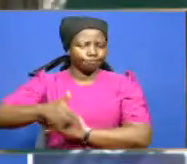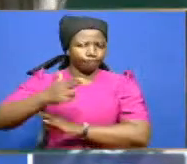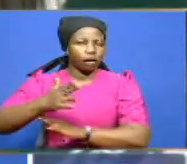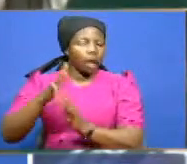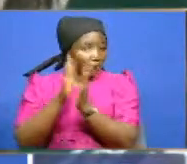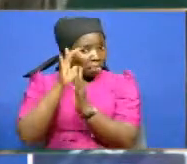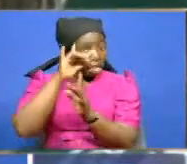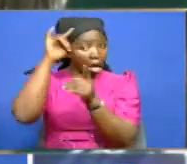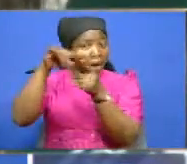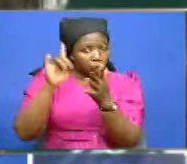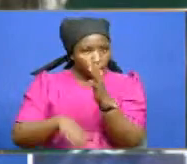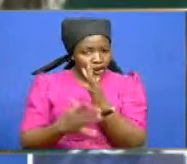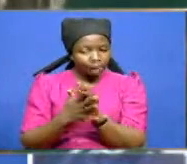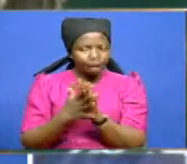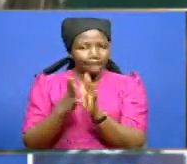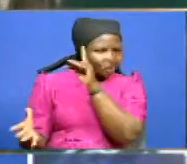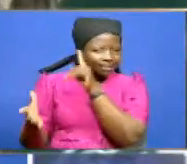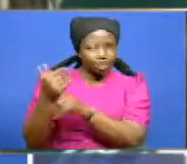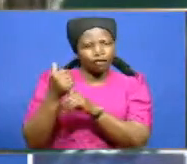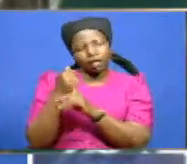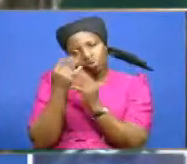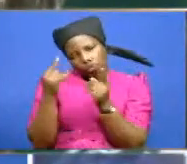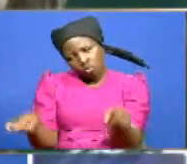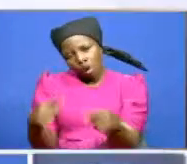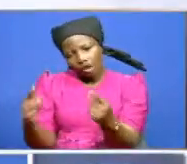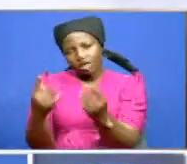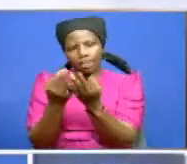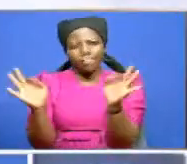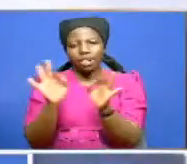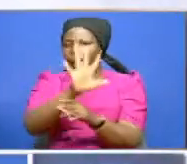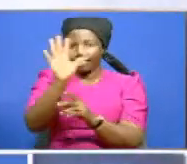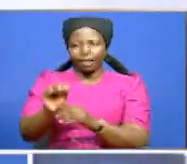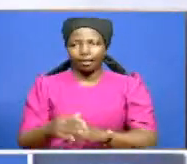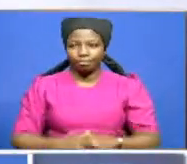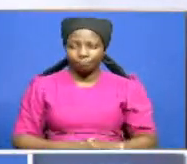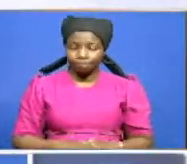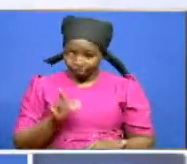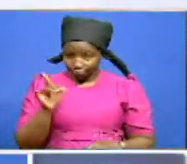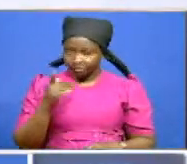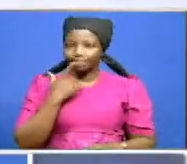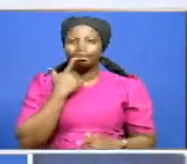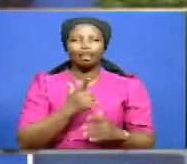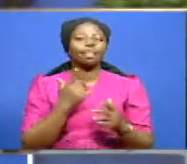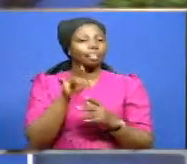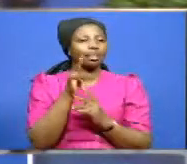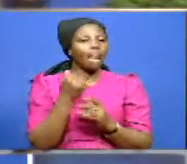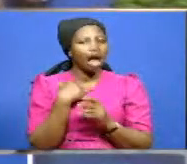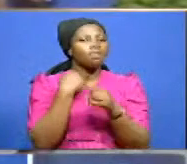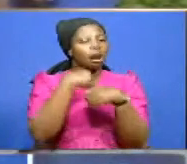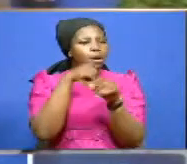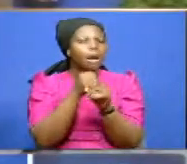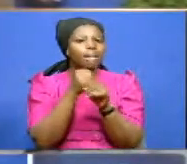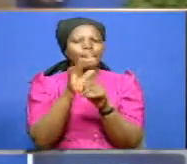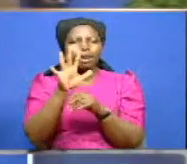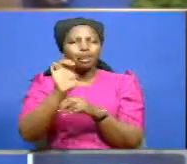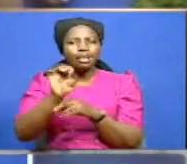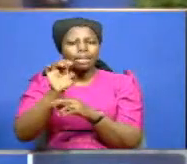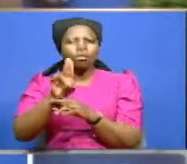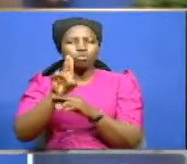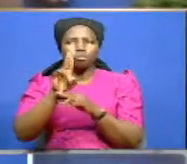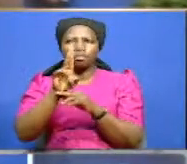aim of achieving a conflict-free Africa. This, he said, has attracted the attention of the Africa